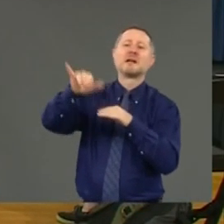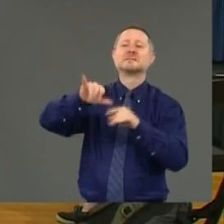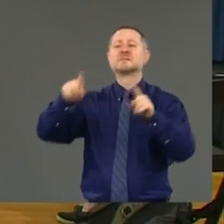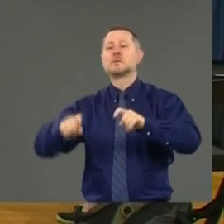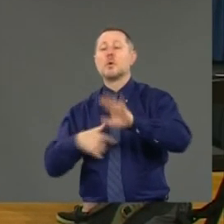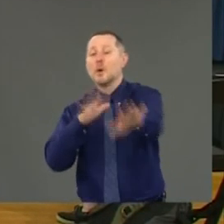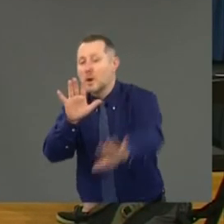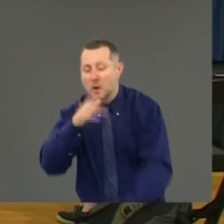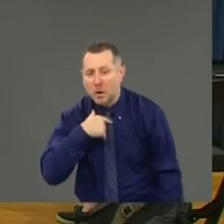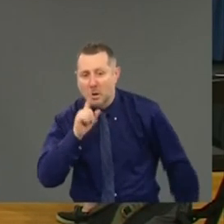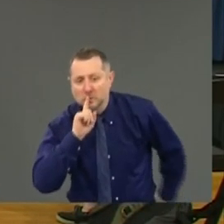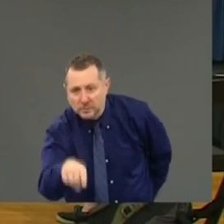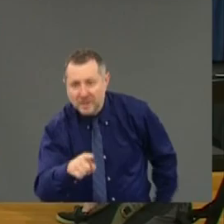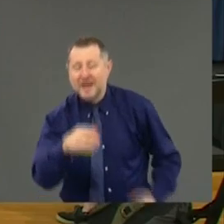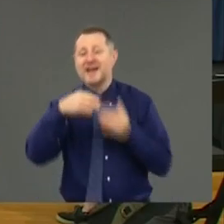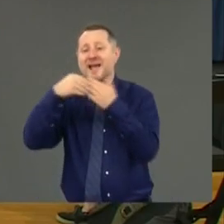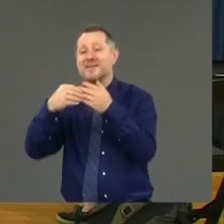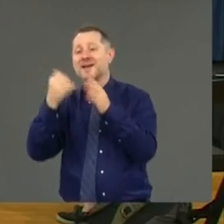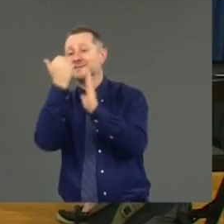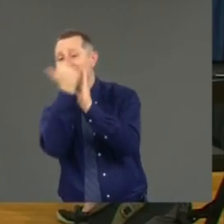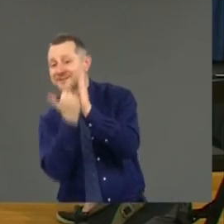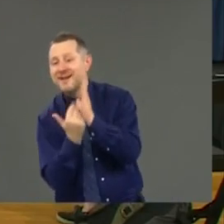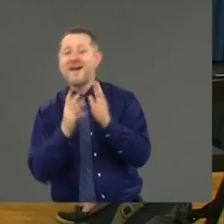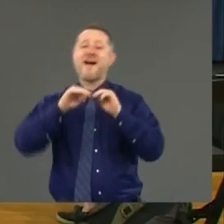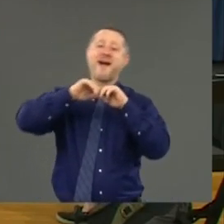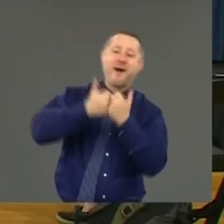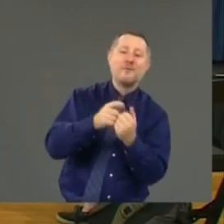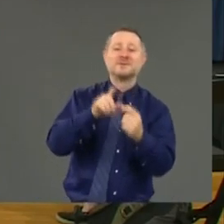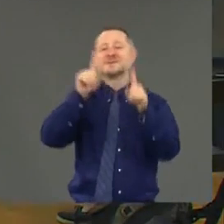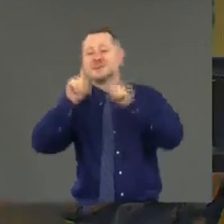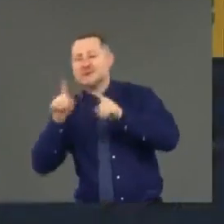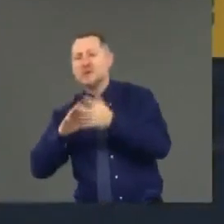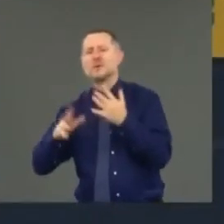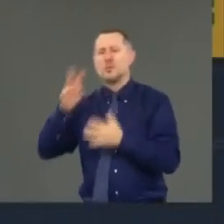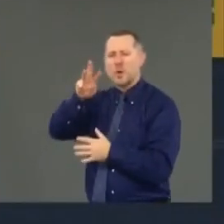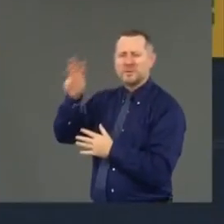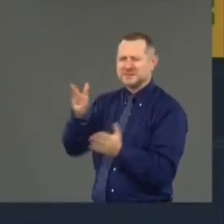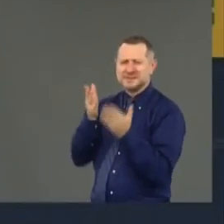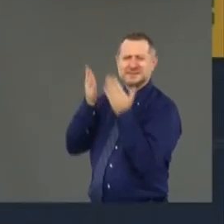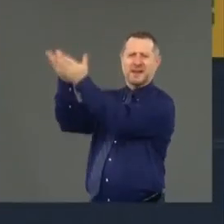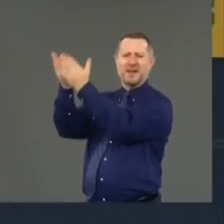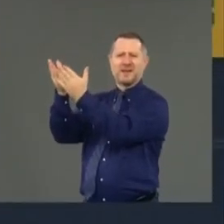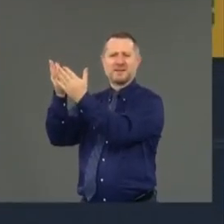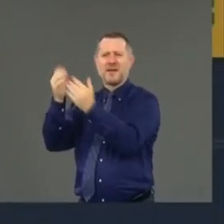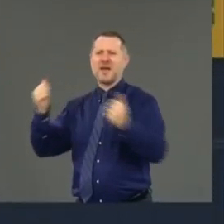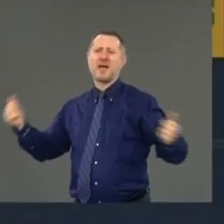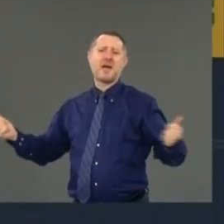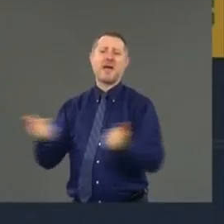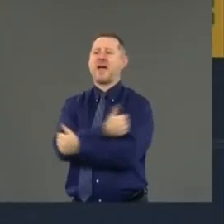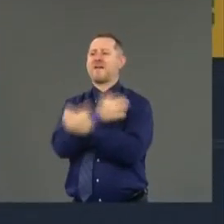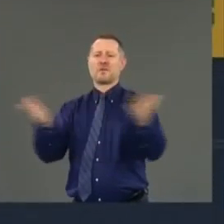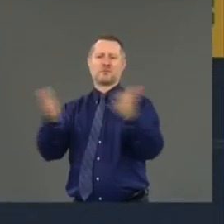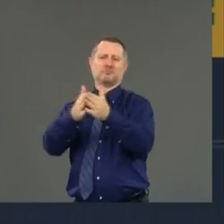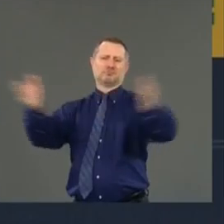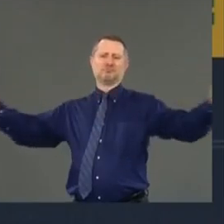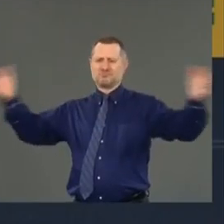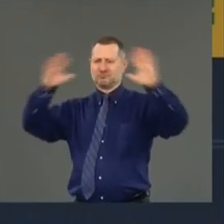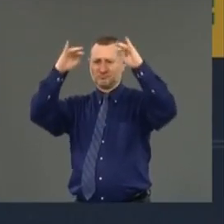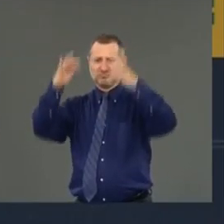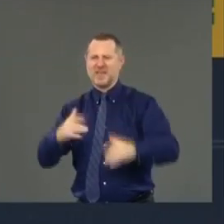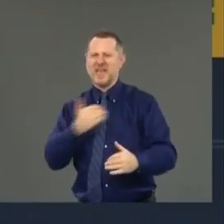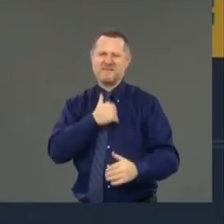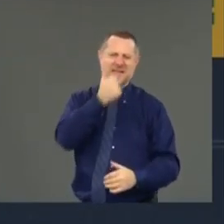The guidance on testing is on the website. But it's now so broad, it's... If you have any symptoms, which are